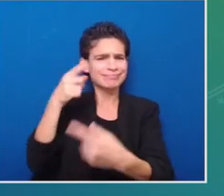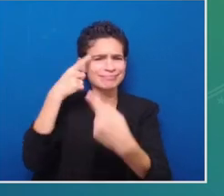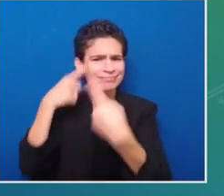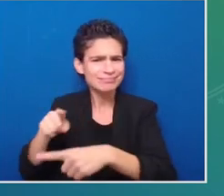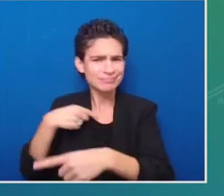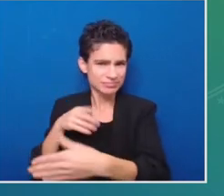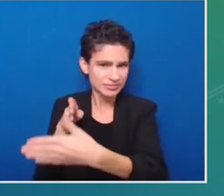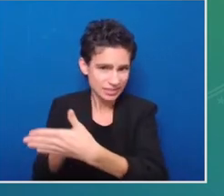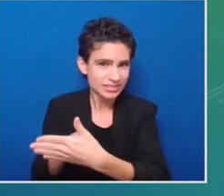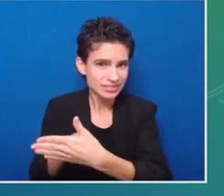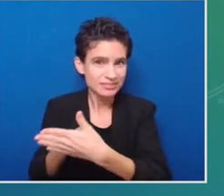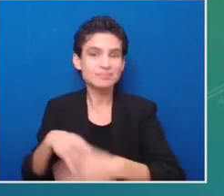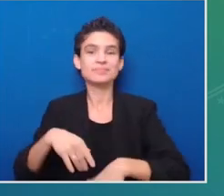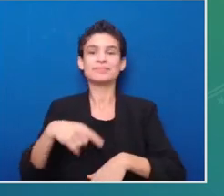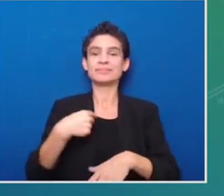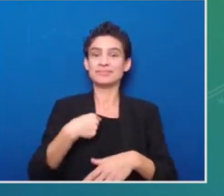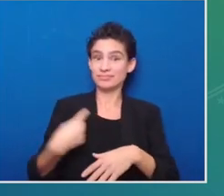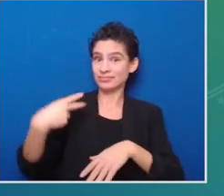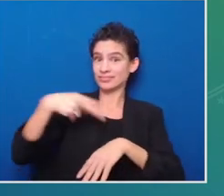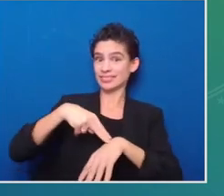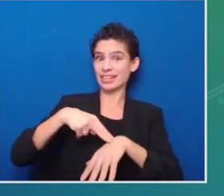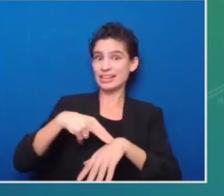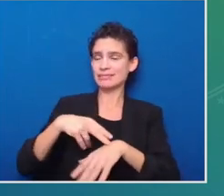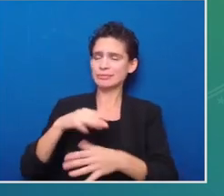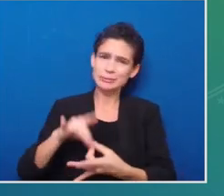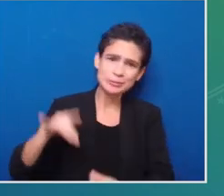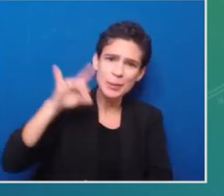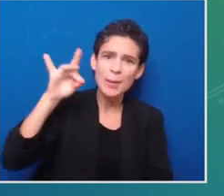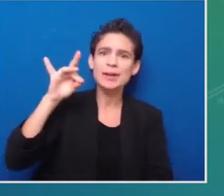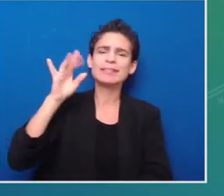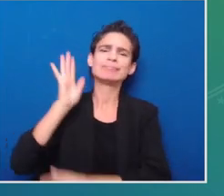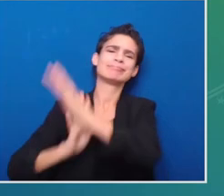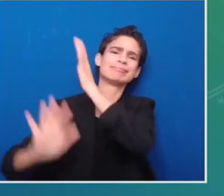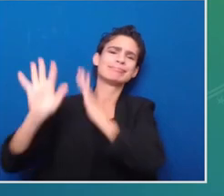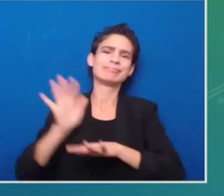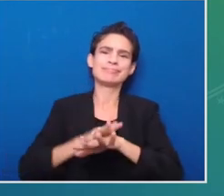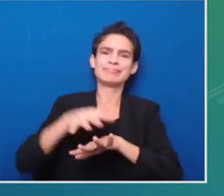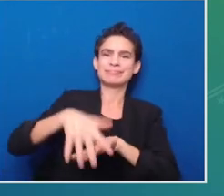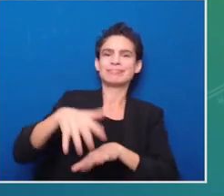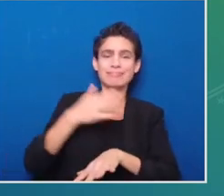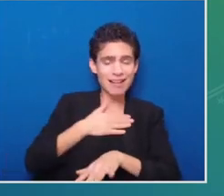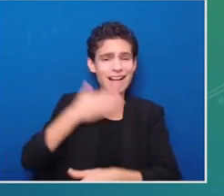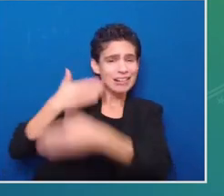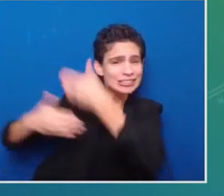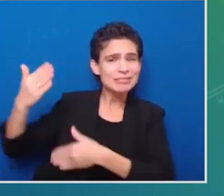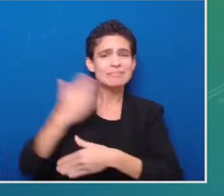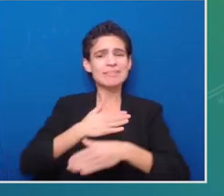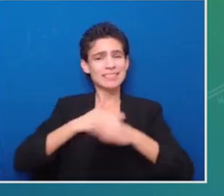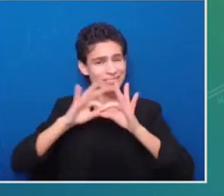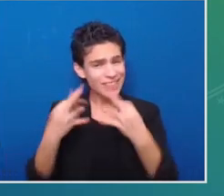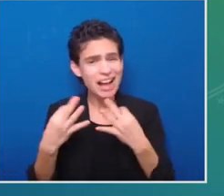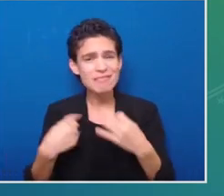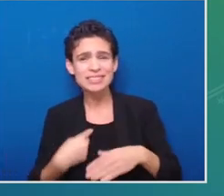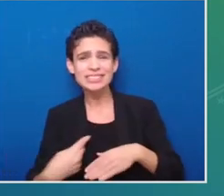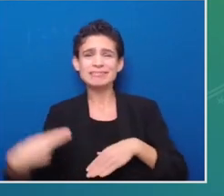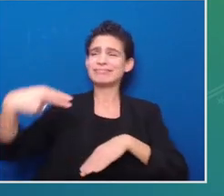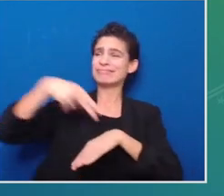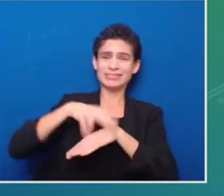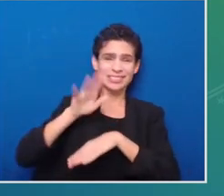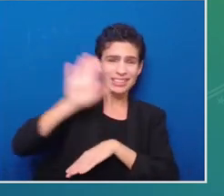shoulders of my ancestors and all the people who have sacrificed so that I can be here. My dad was a